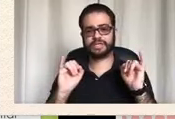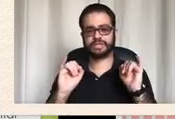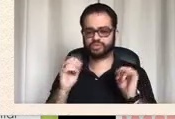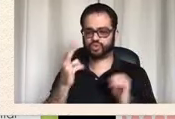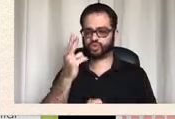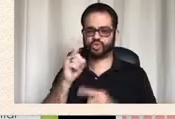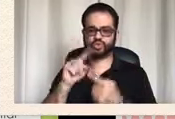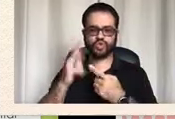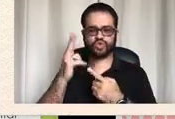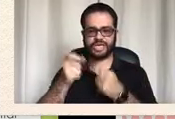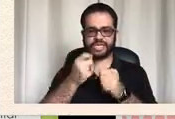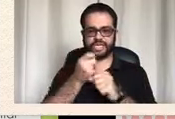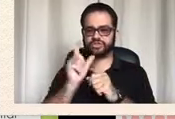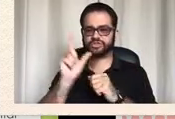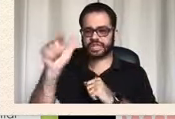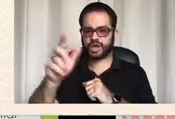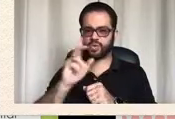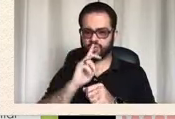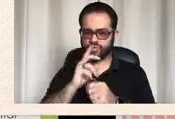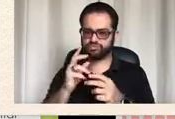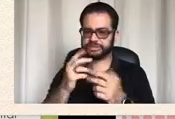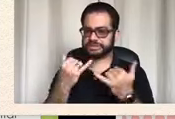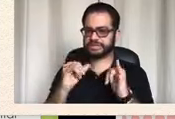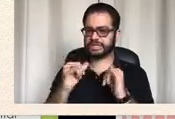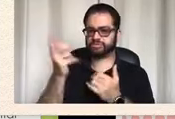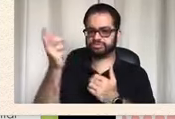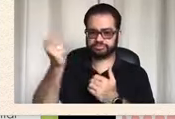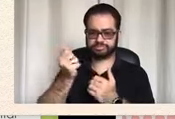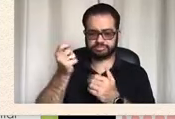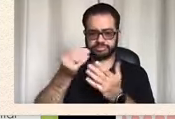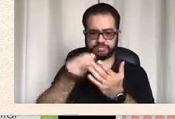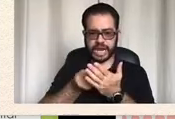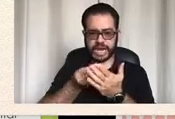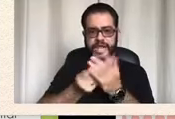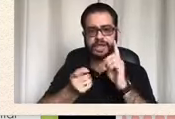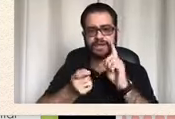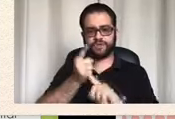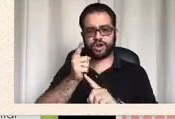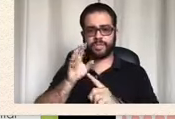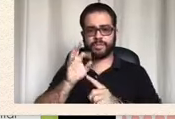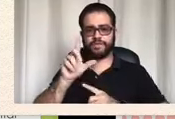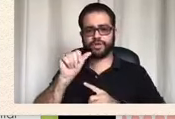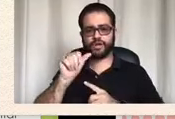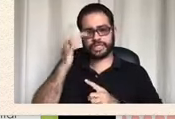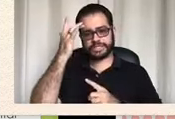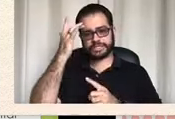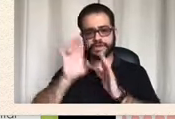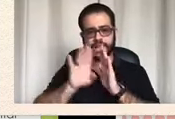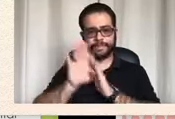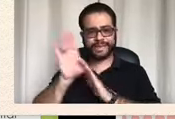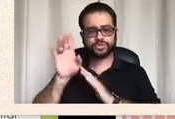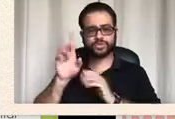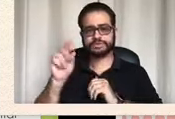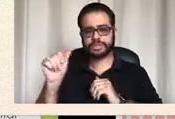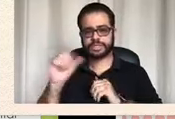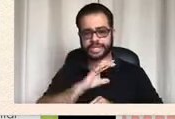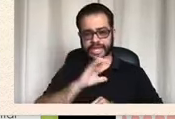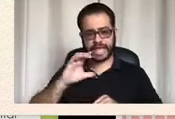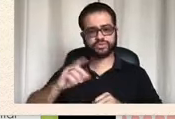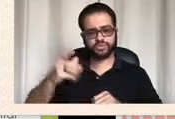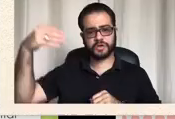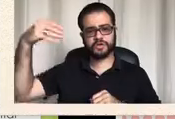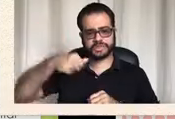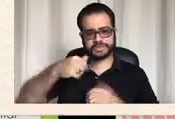now, we still get funding from the Florida Developmental Disability Council, but we're working on